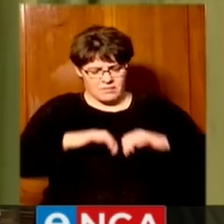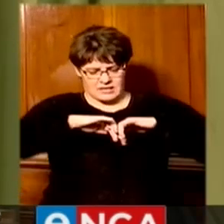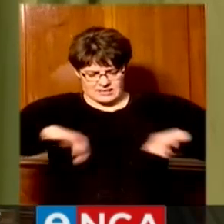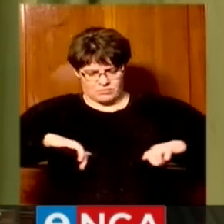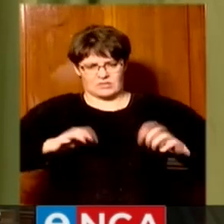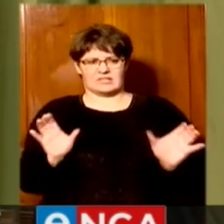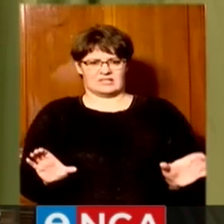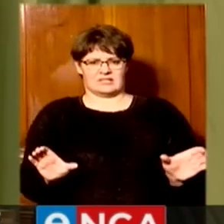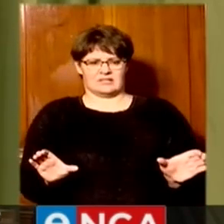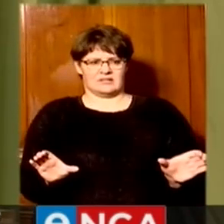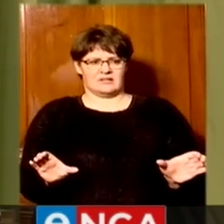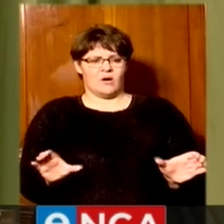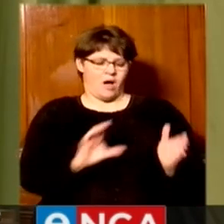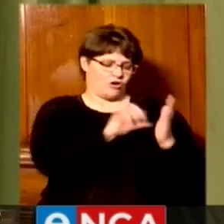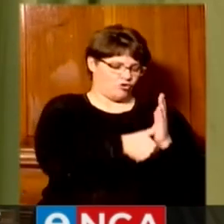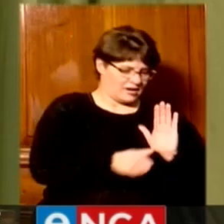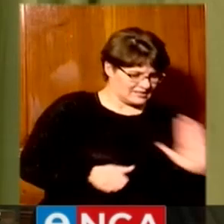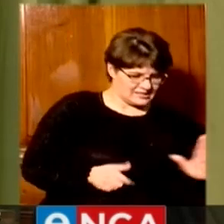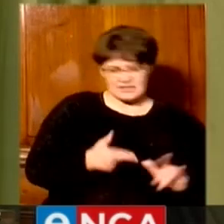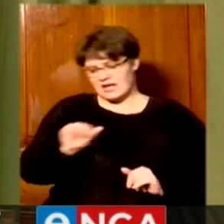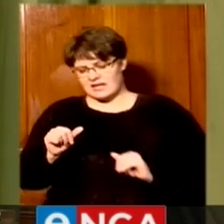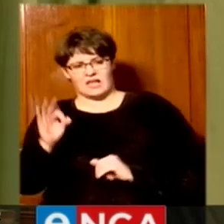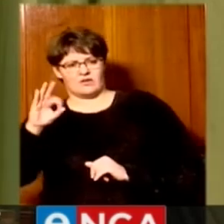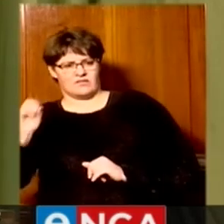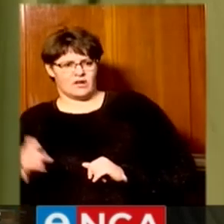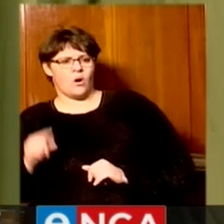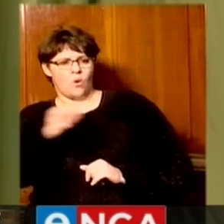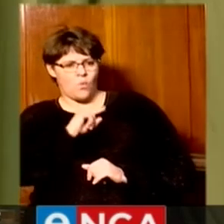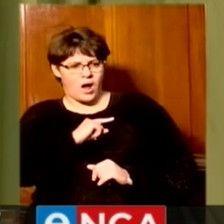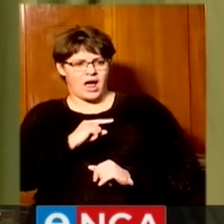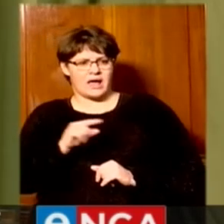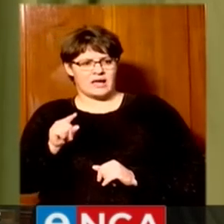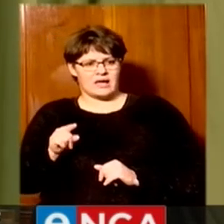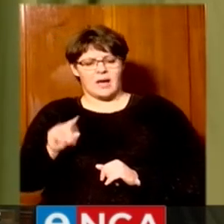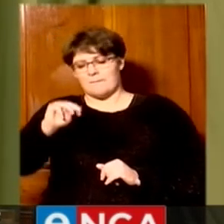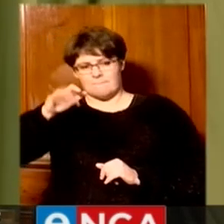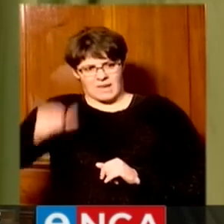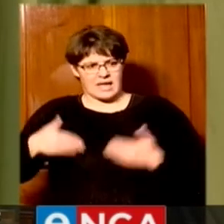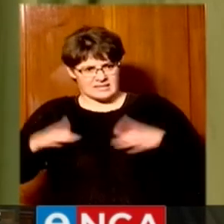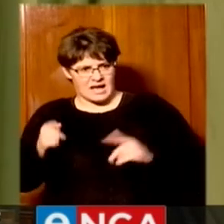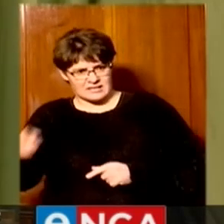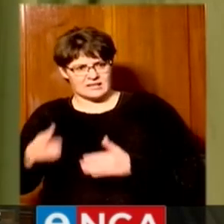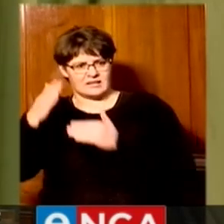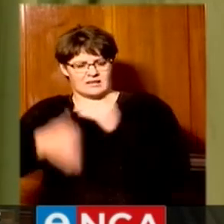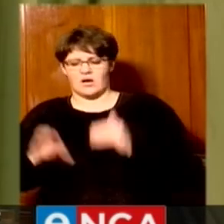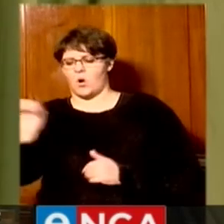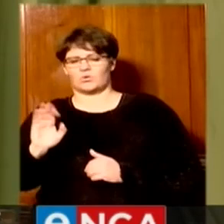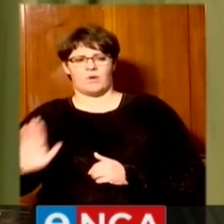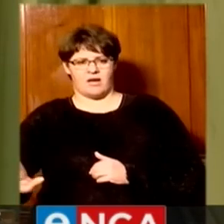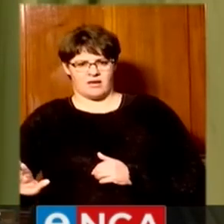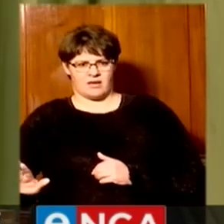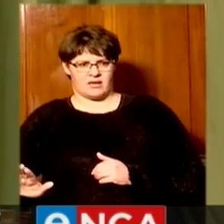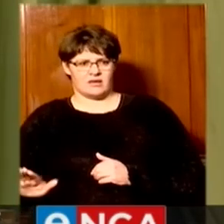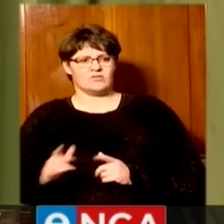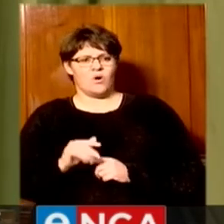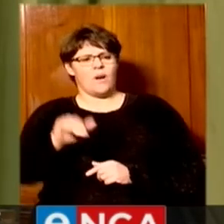the side, because yona iqale ngoMay iyaphela ngo-October. Ama-bank account kwesinye isikhathi